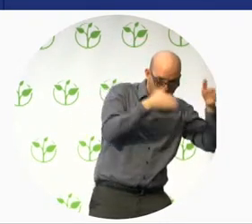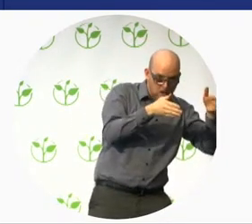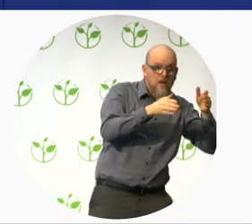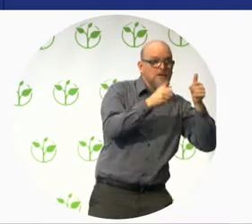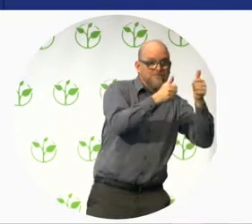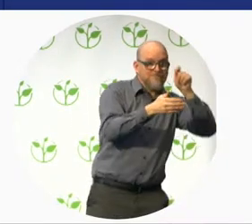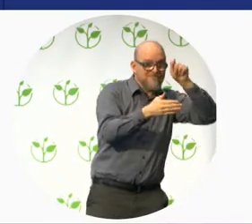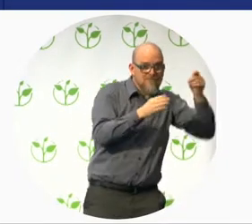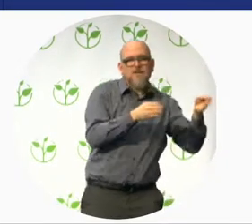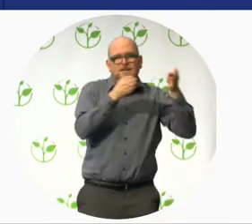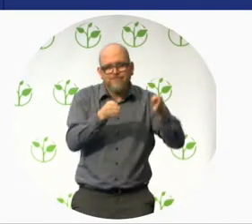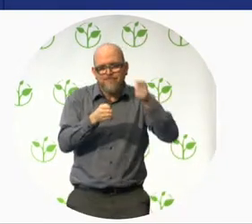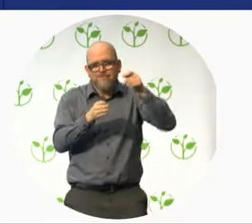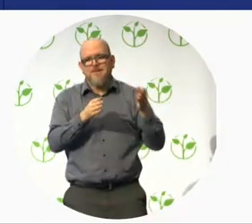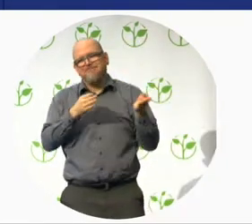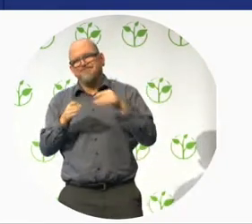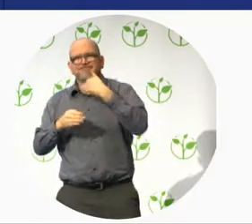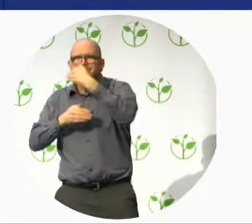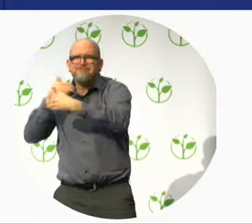Everybody's really shy and just eaten their lunch, haven't they?